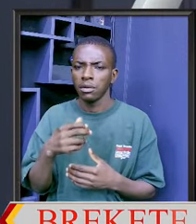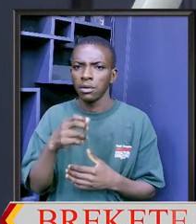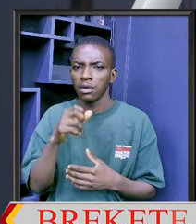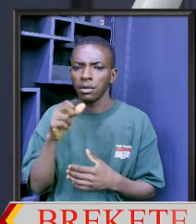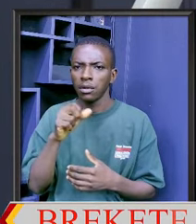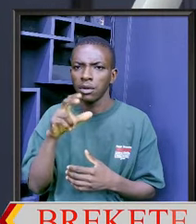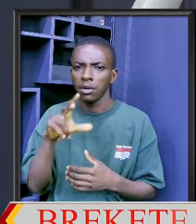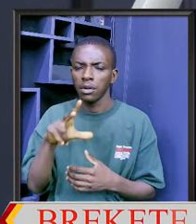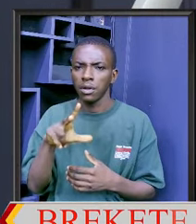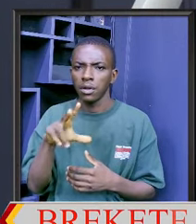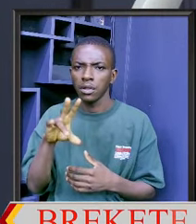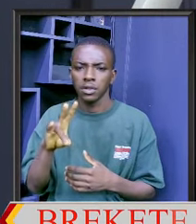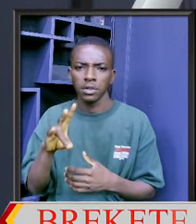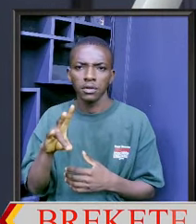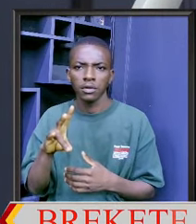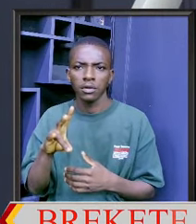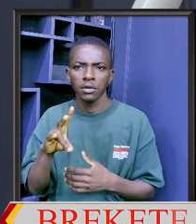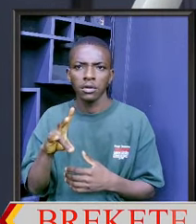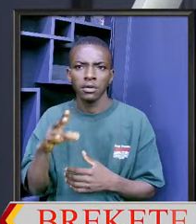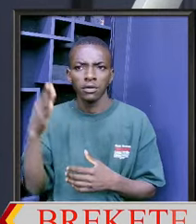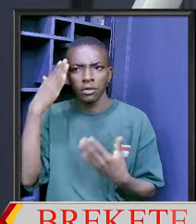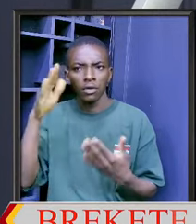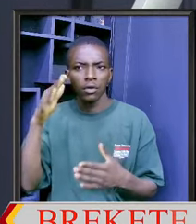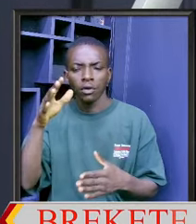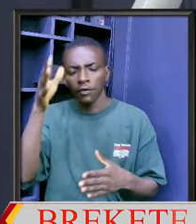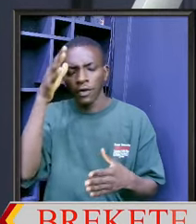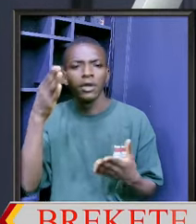37, sir. If you don't know your father, you go die?